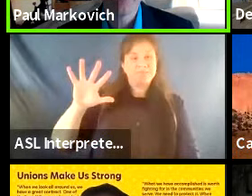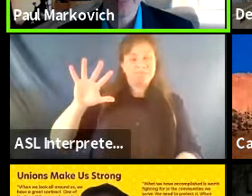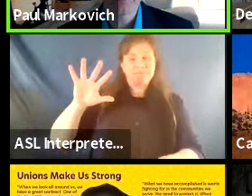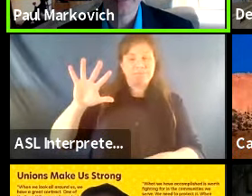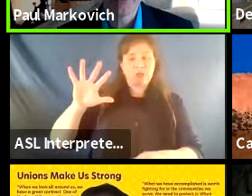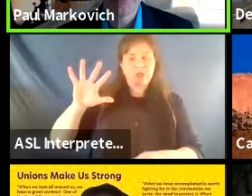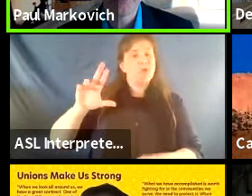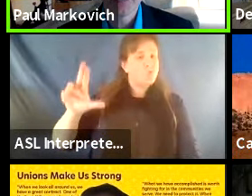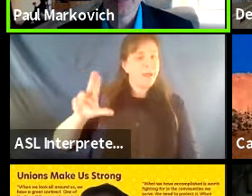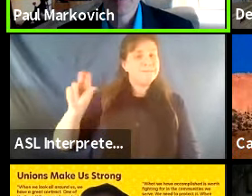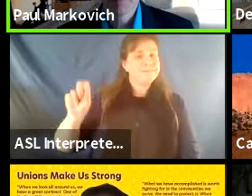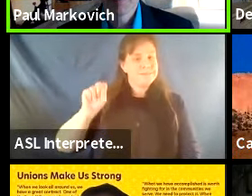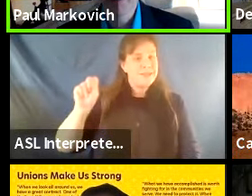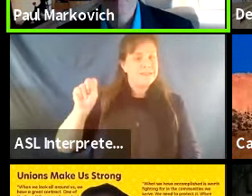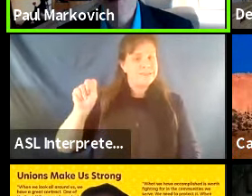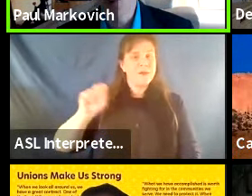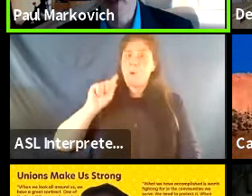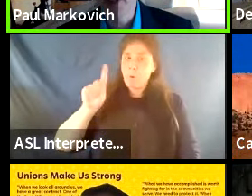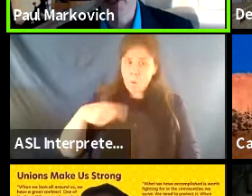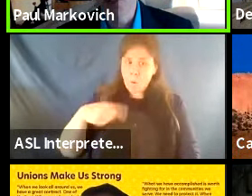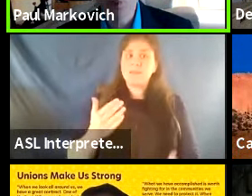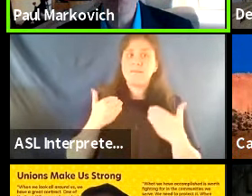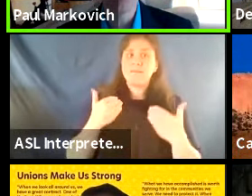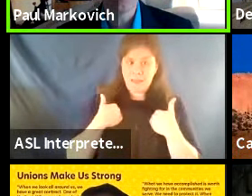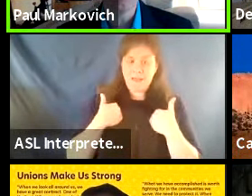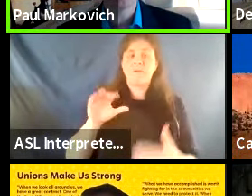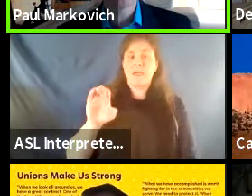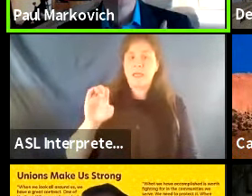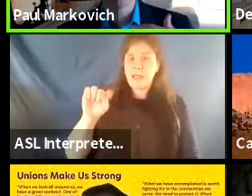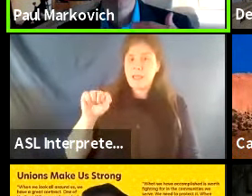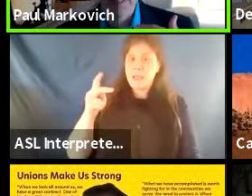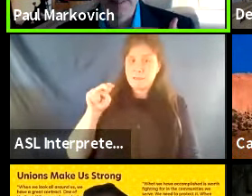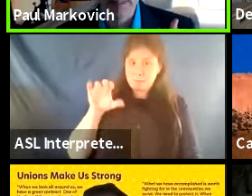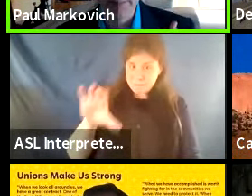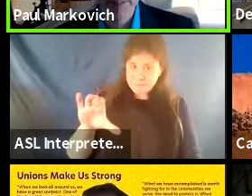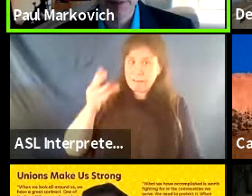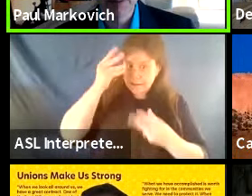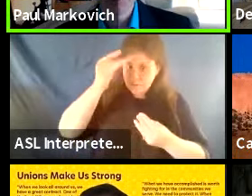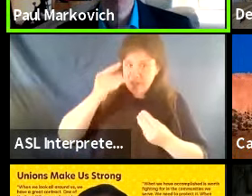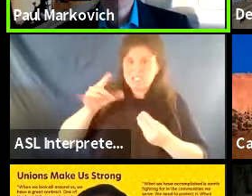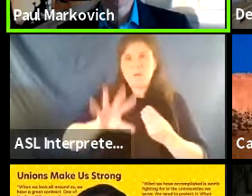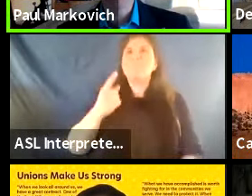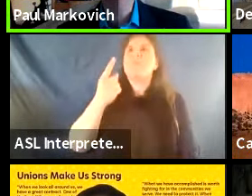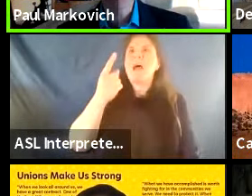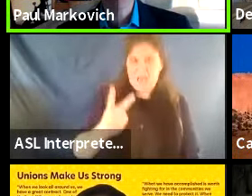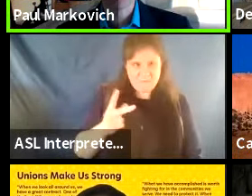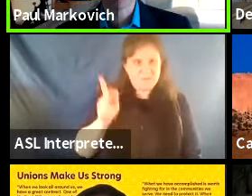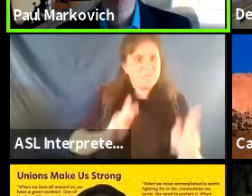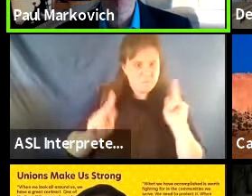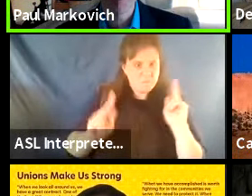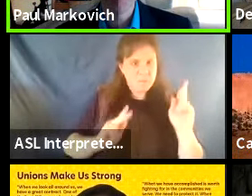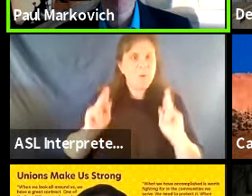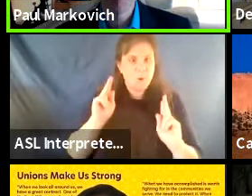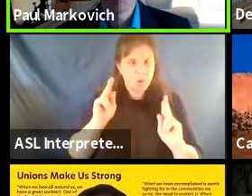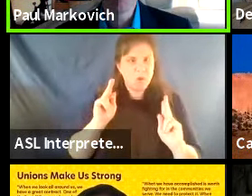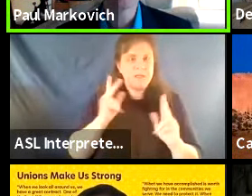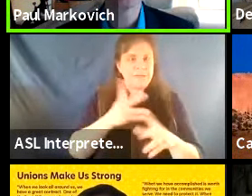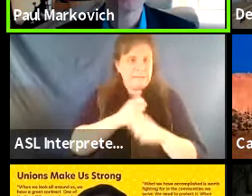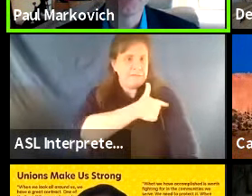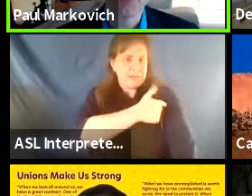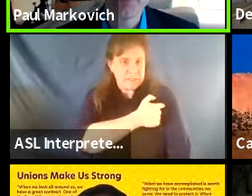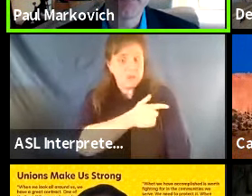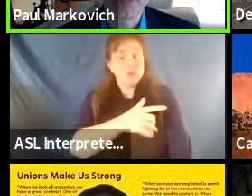of the vaccinations. And so one of the things, we will have that as a field, we will capture it, we will report it, but